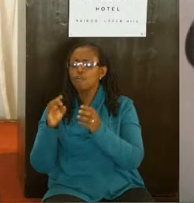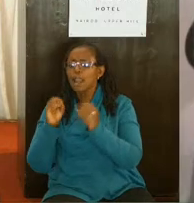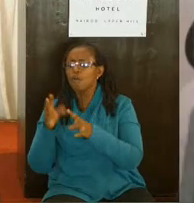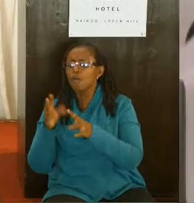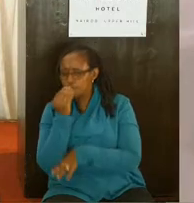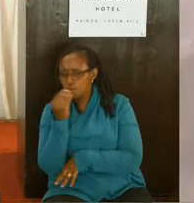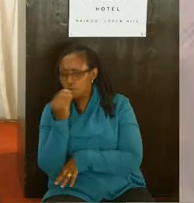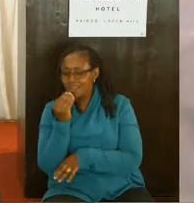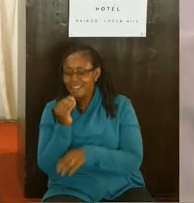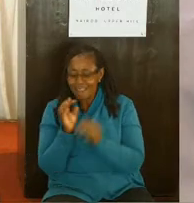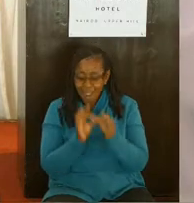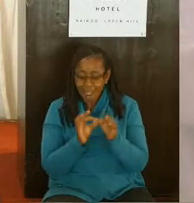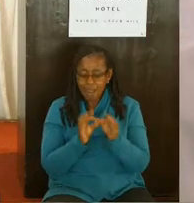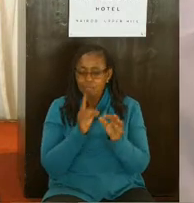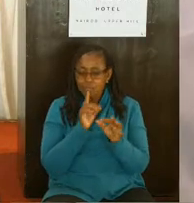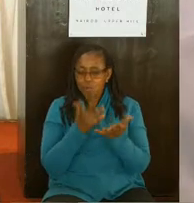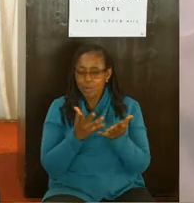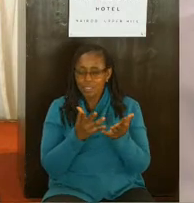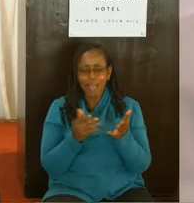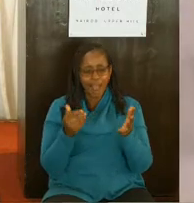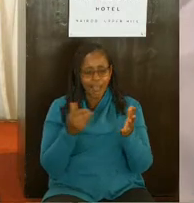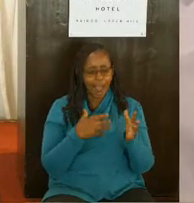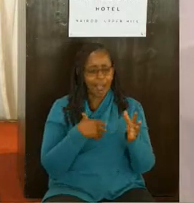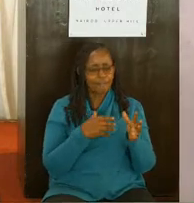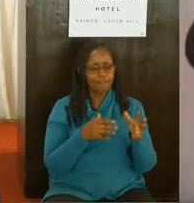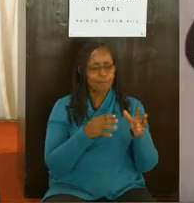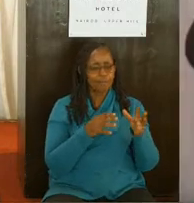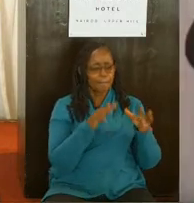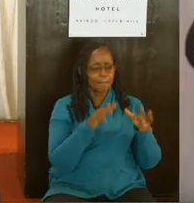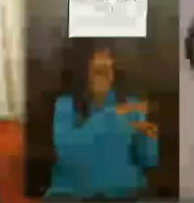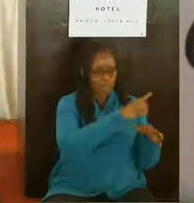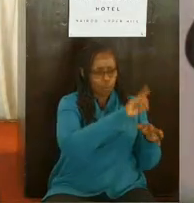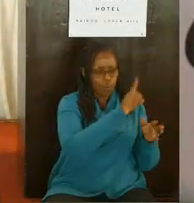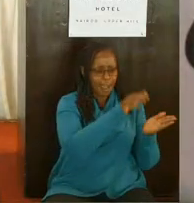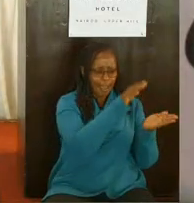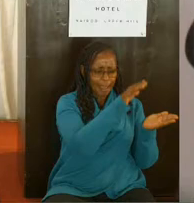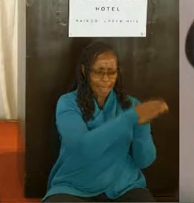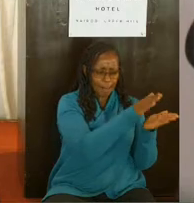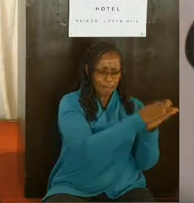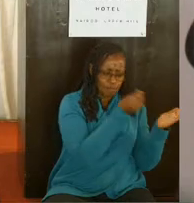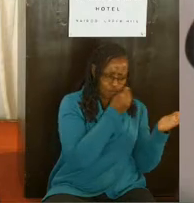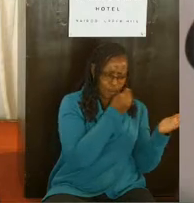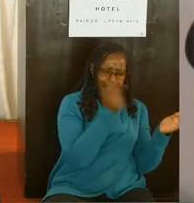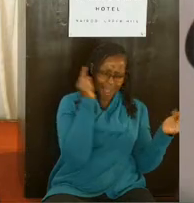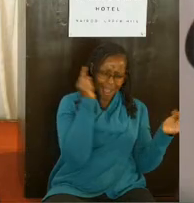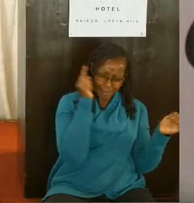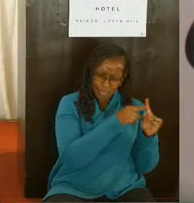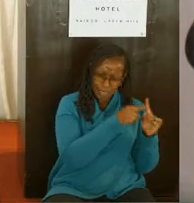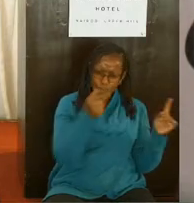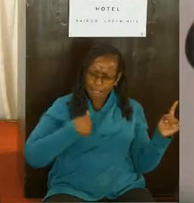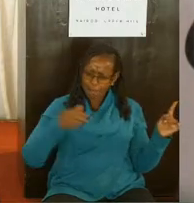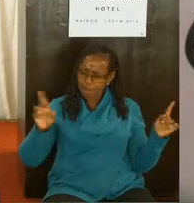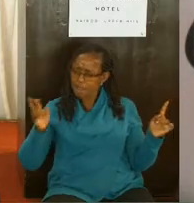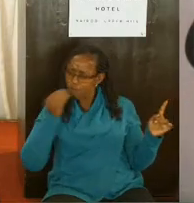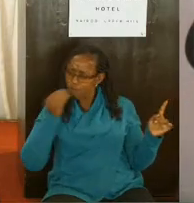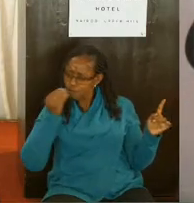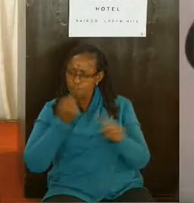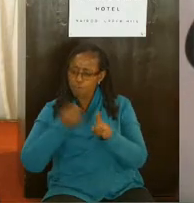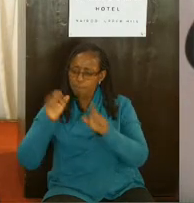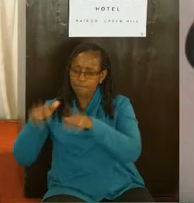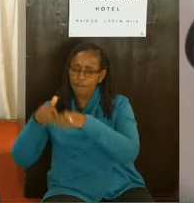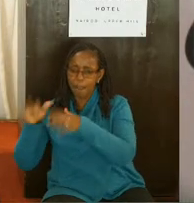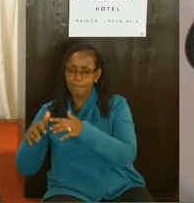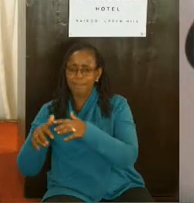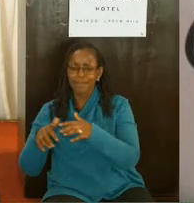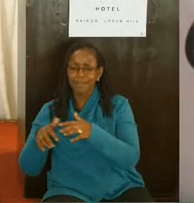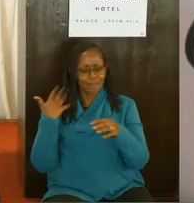where it was kept The Granary that was kept until there is another cycle of crop that is ripe from the farm I mean